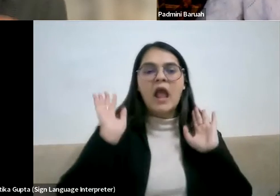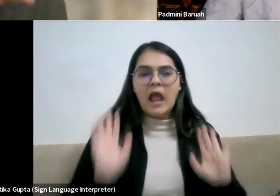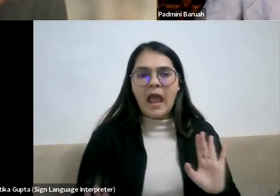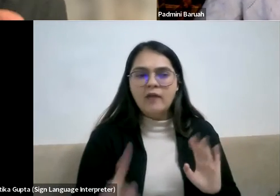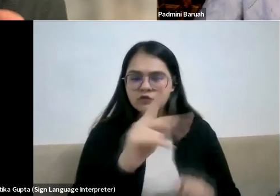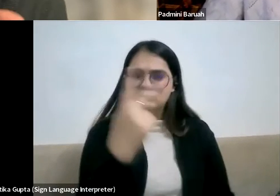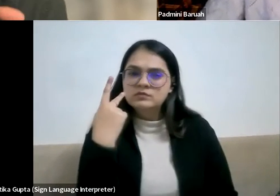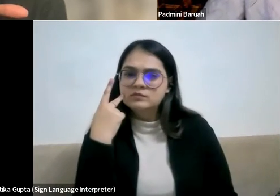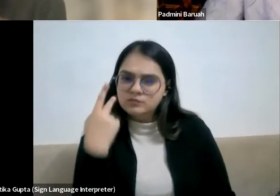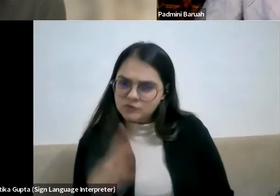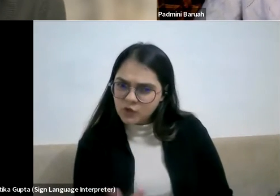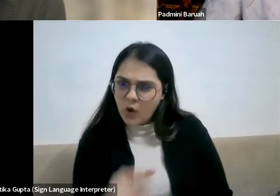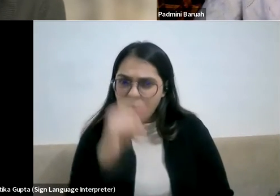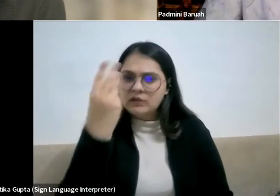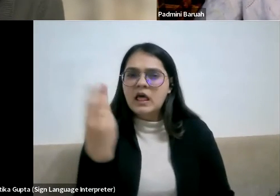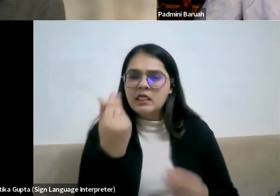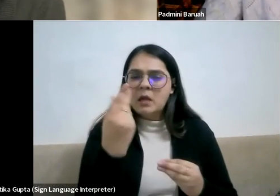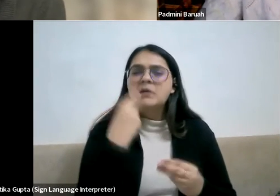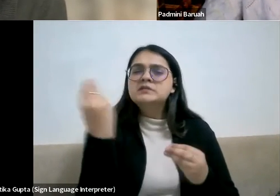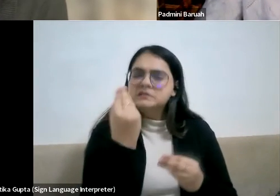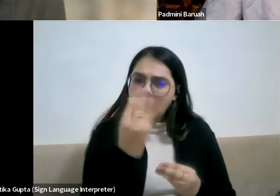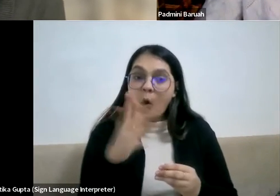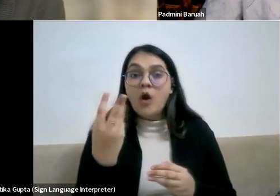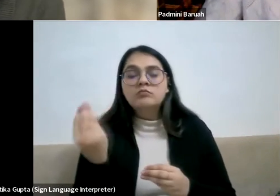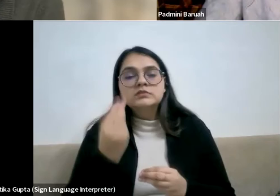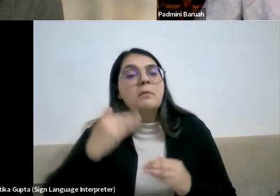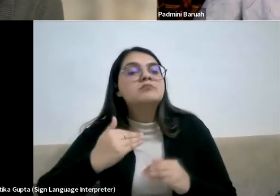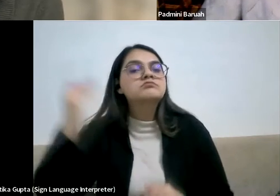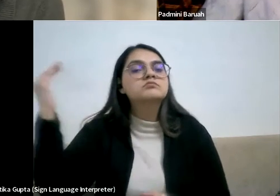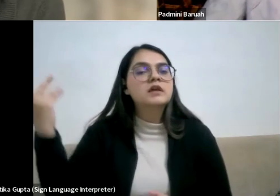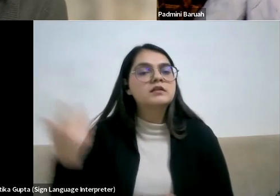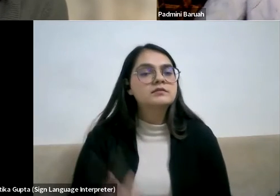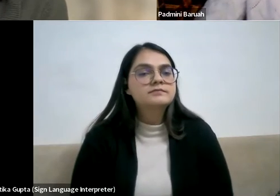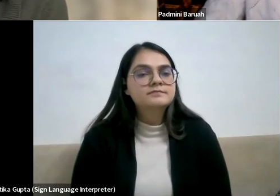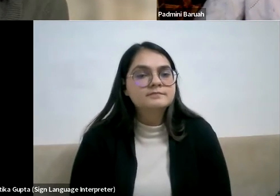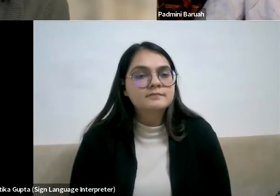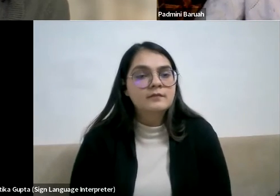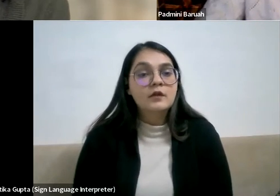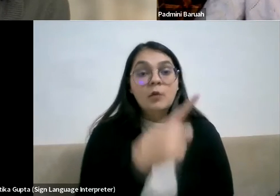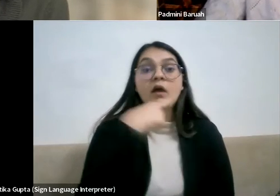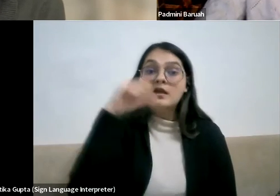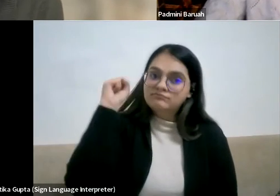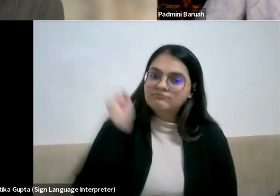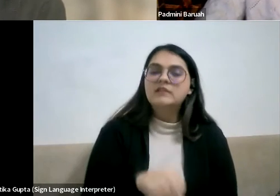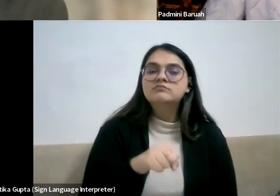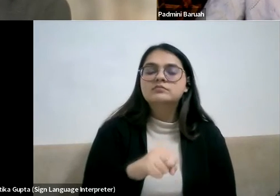saw statistically, or you have some data on it, or you want to share any of those statistics with us or findings? For sure.